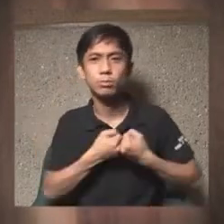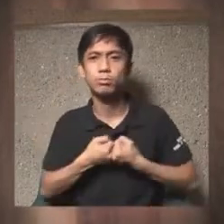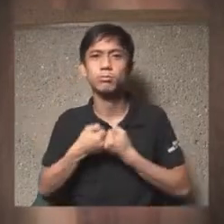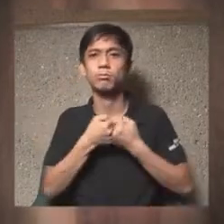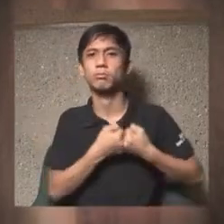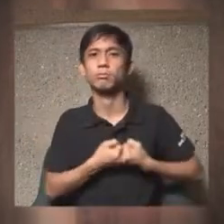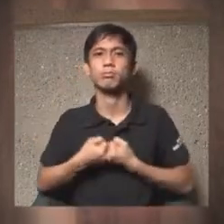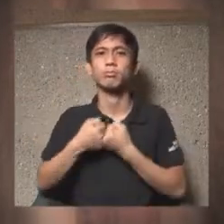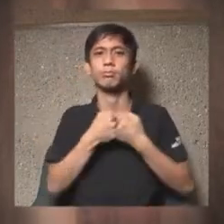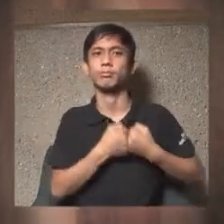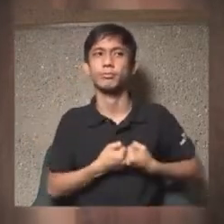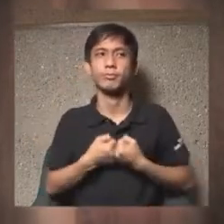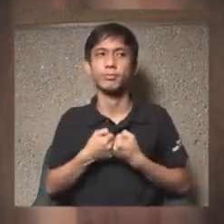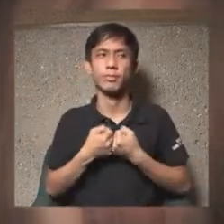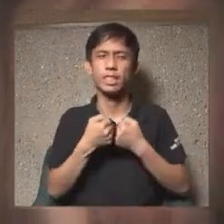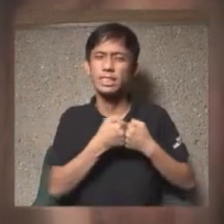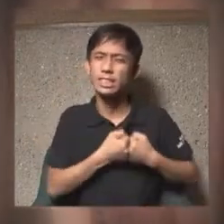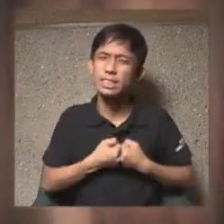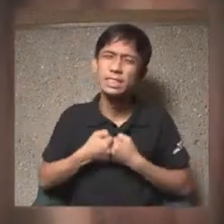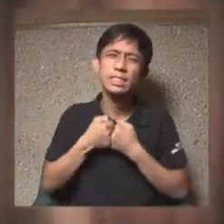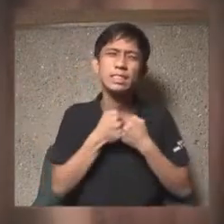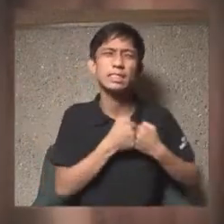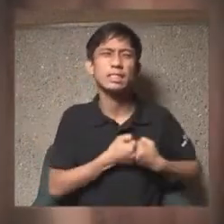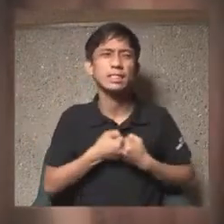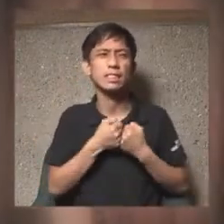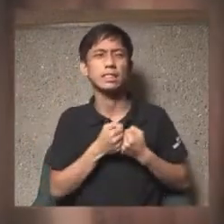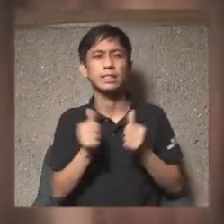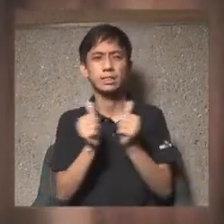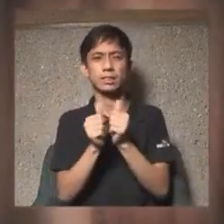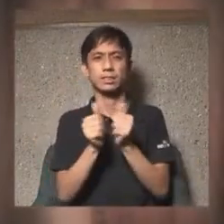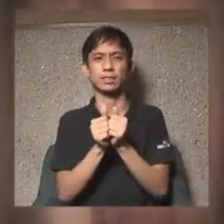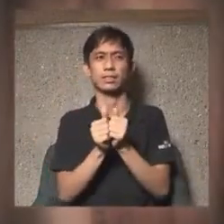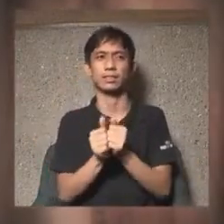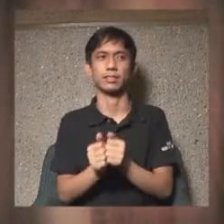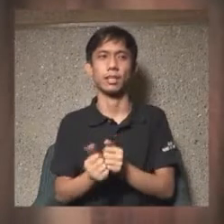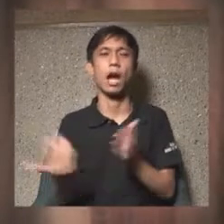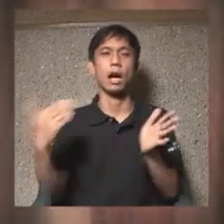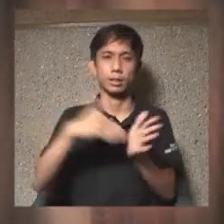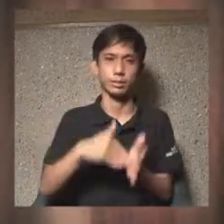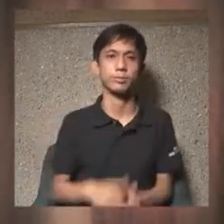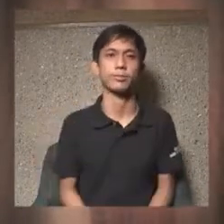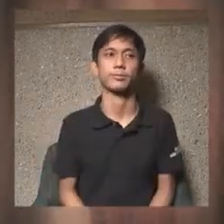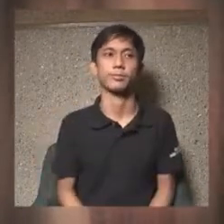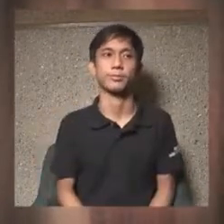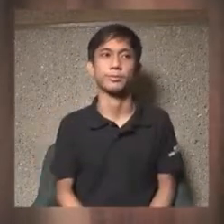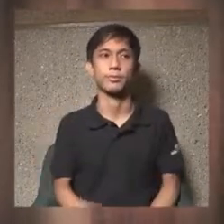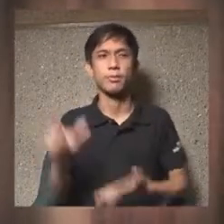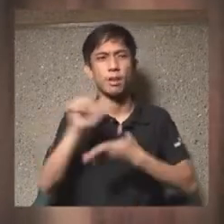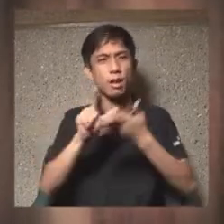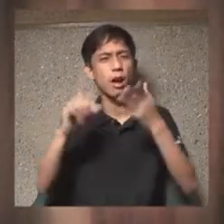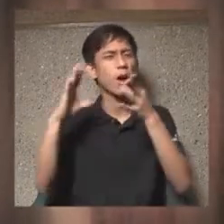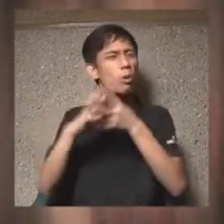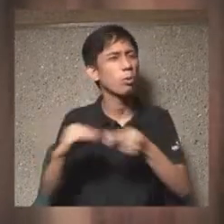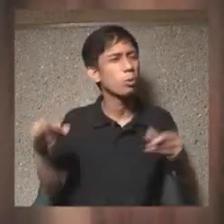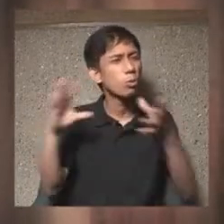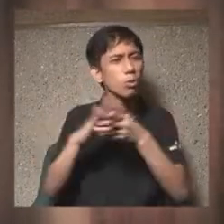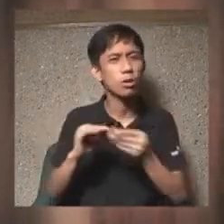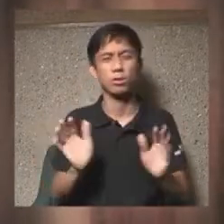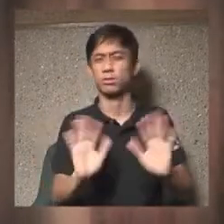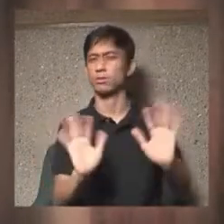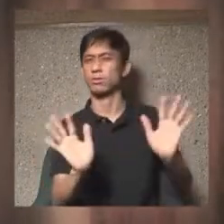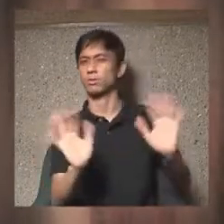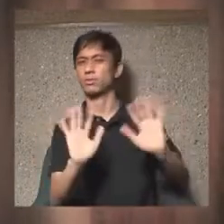mean? Again, it's literature, not to be taken literally. And what does this wrestling